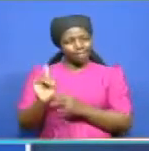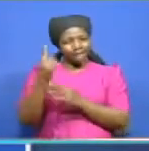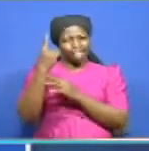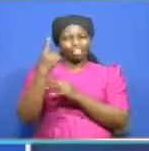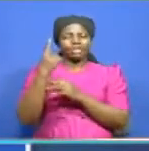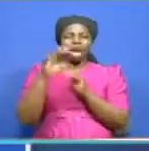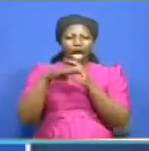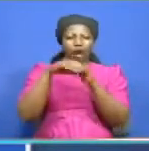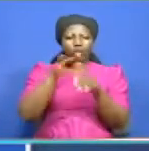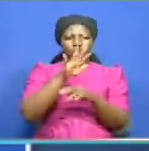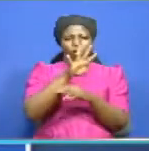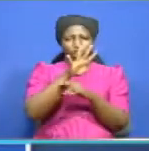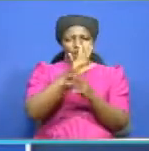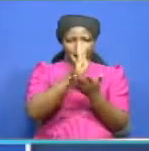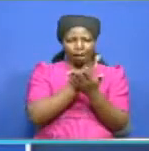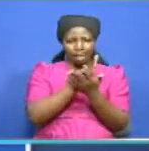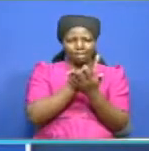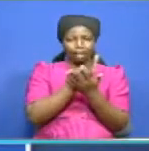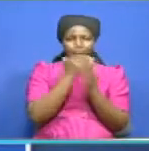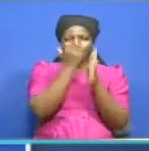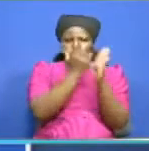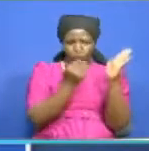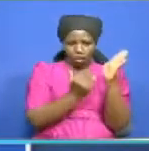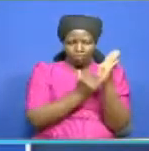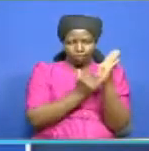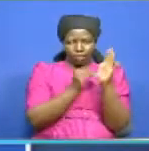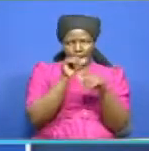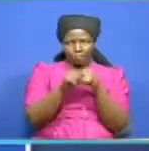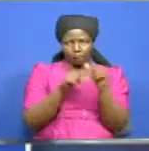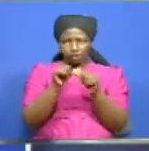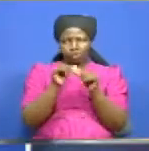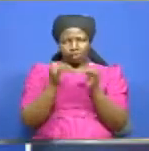a four-part series, The Bane of Teen Pregnancy.